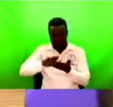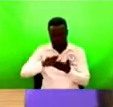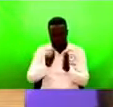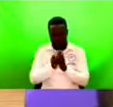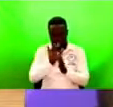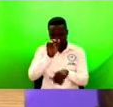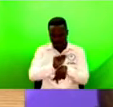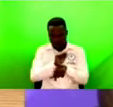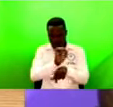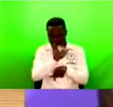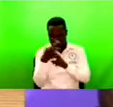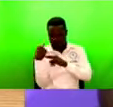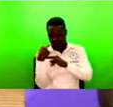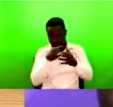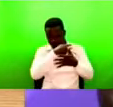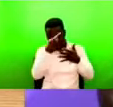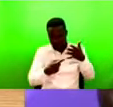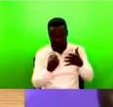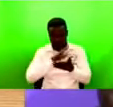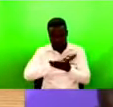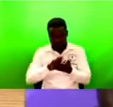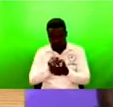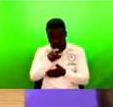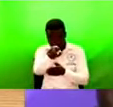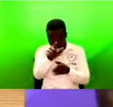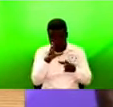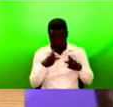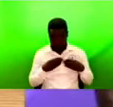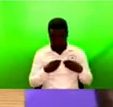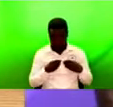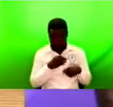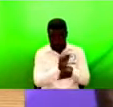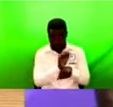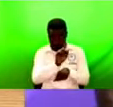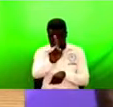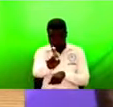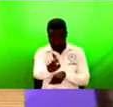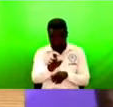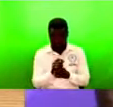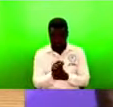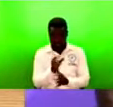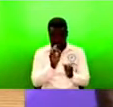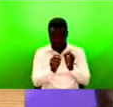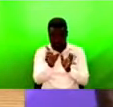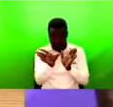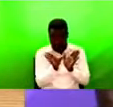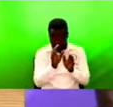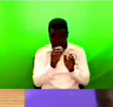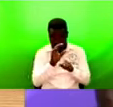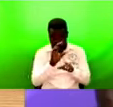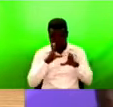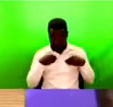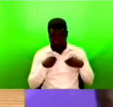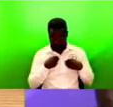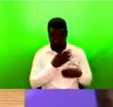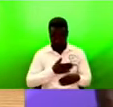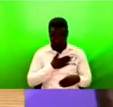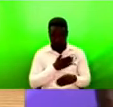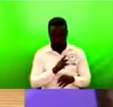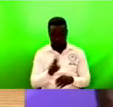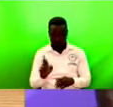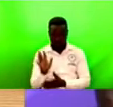office, do you accept the office? Now, if you do, raise your